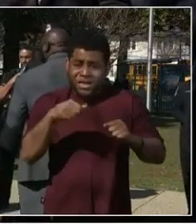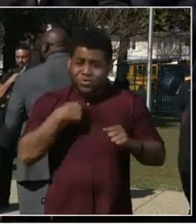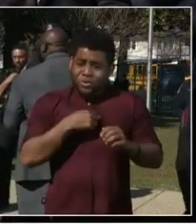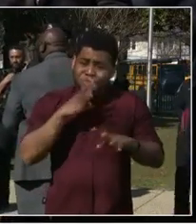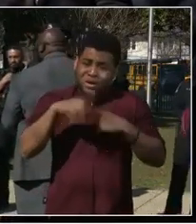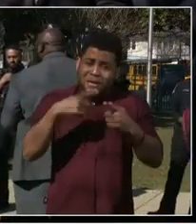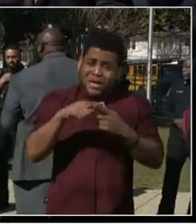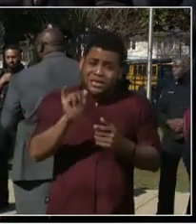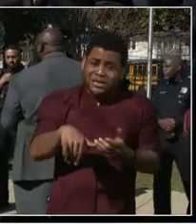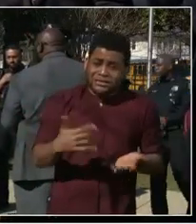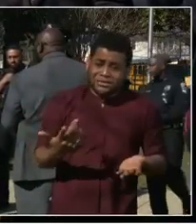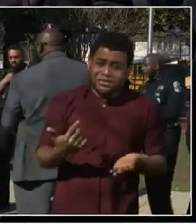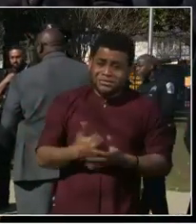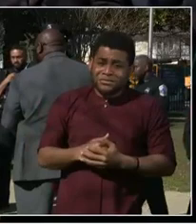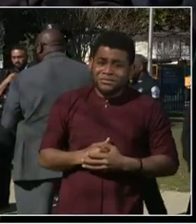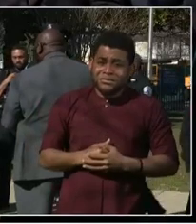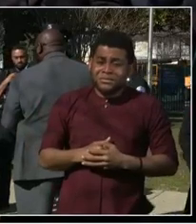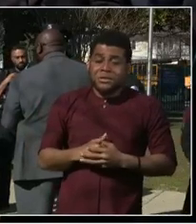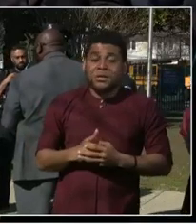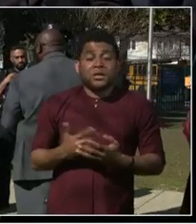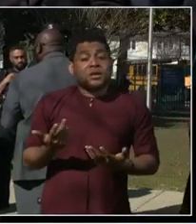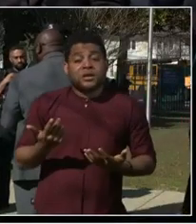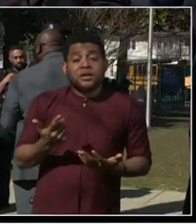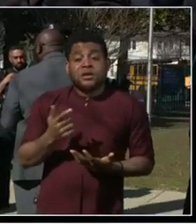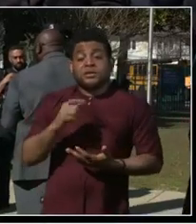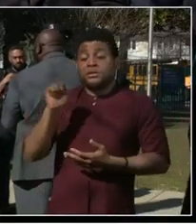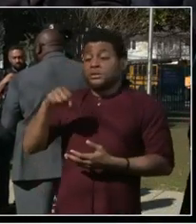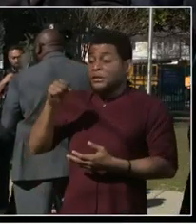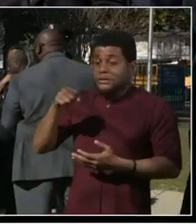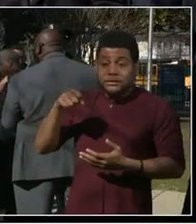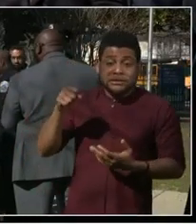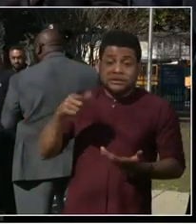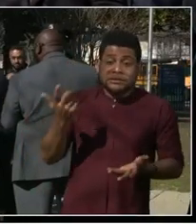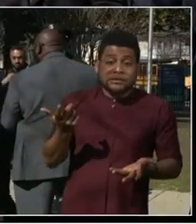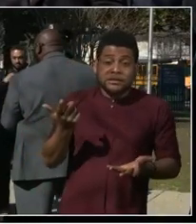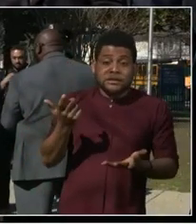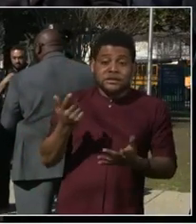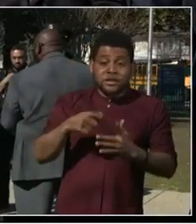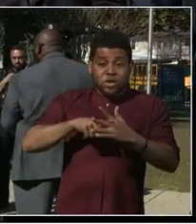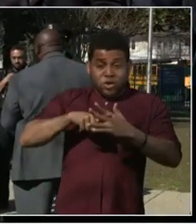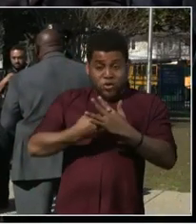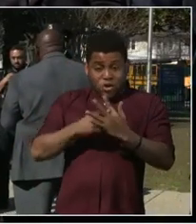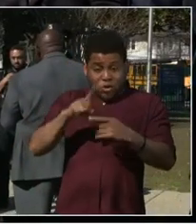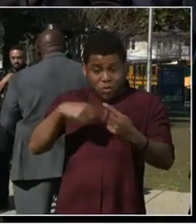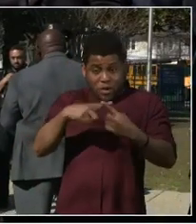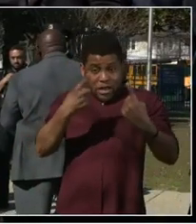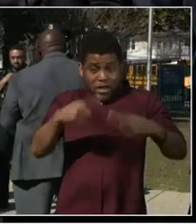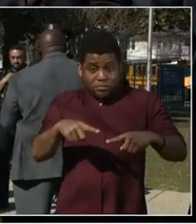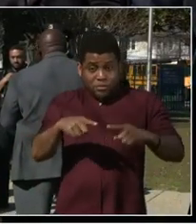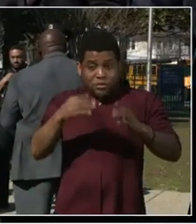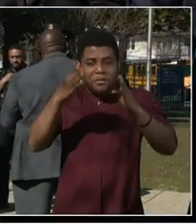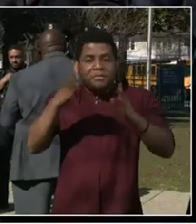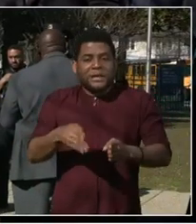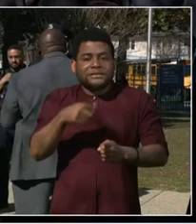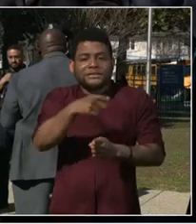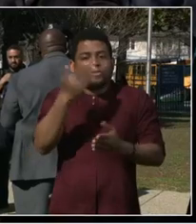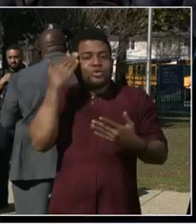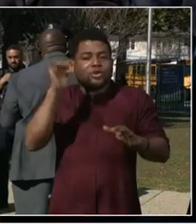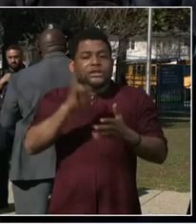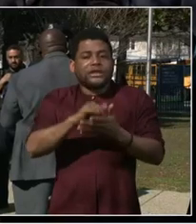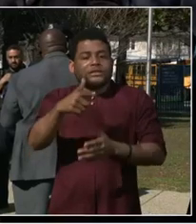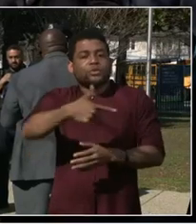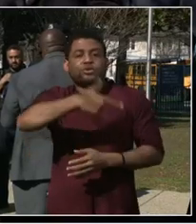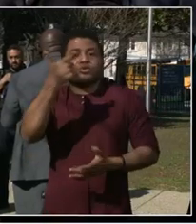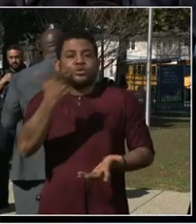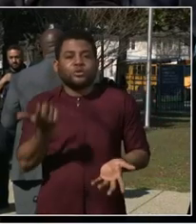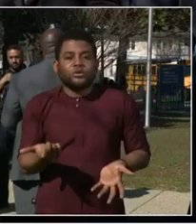Yeah, because everything did not come together on the initial scene. The initial scene, the person didn't even realize they were shot. The guy thought that he was being robbed at the